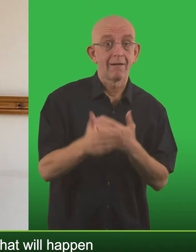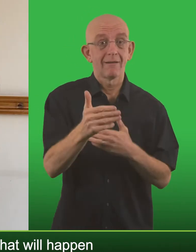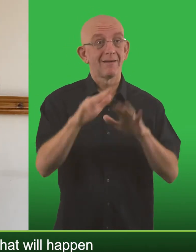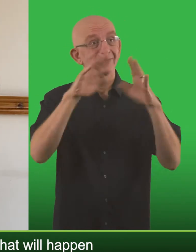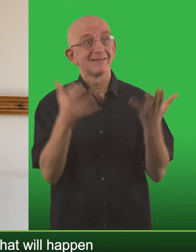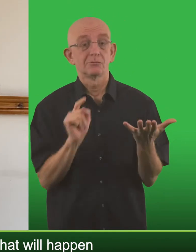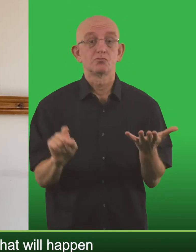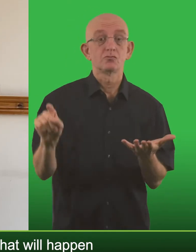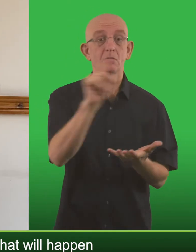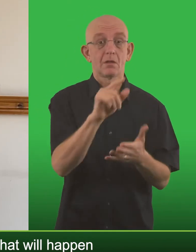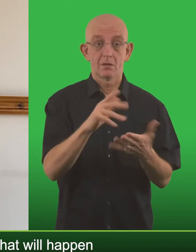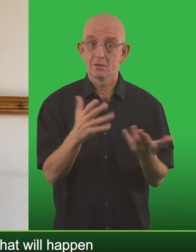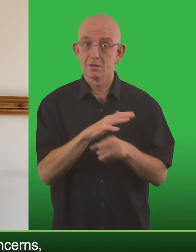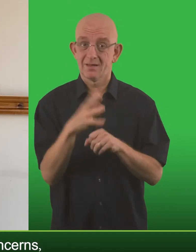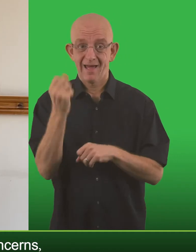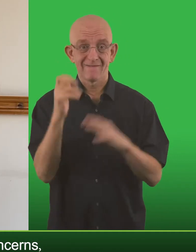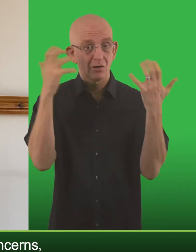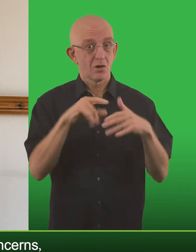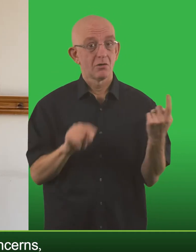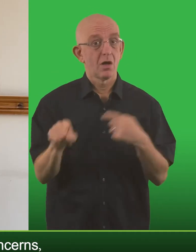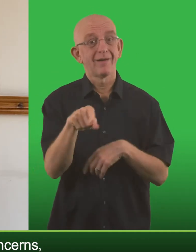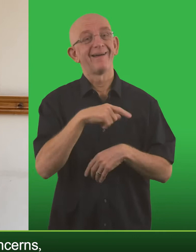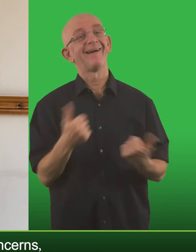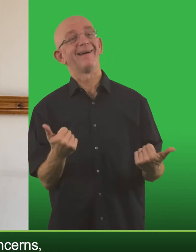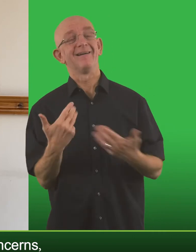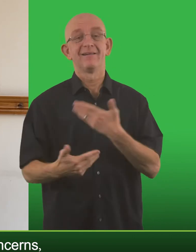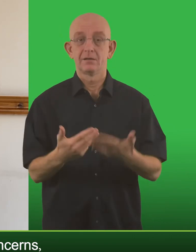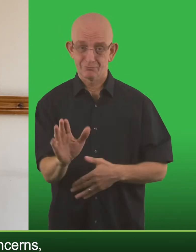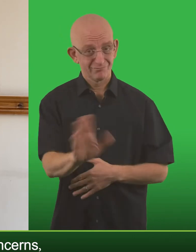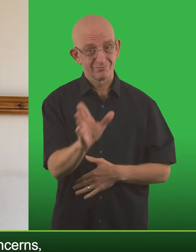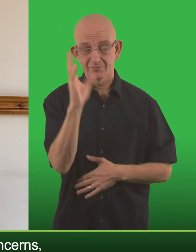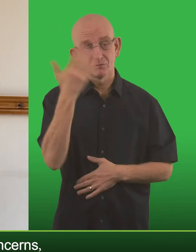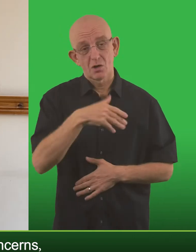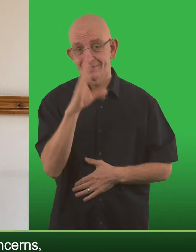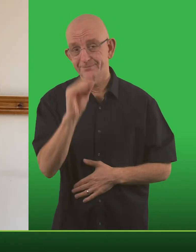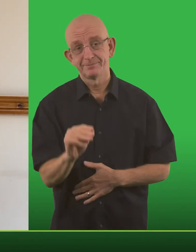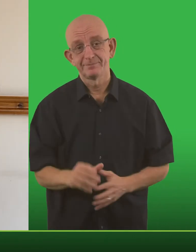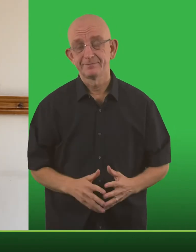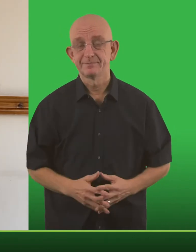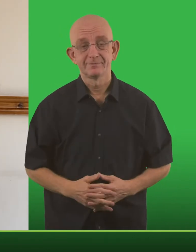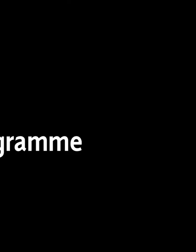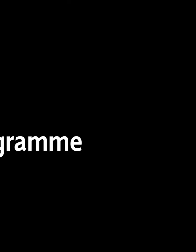happen in the international context around COVID. So there are some concerns, and we're still not out of the woods, I'm sorry to have to say.